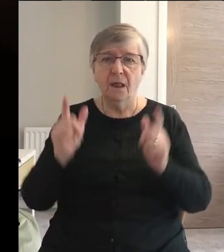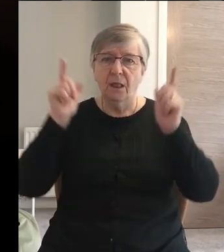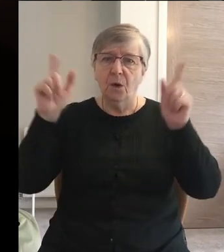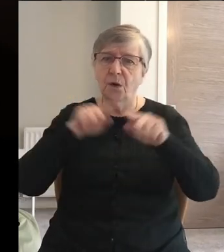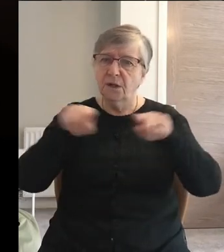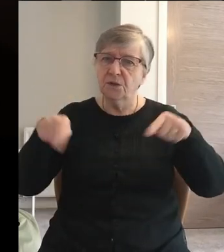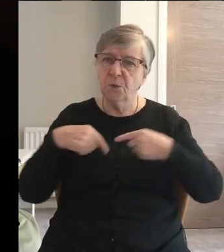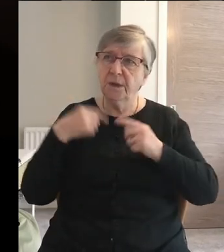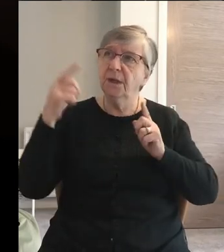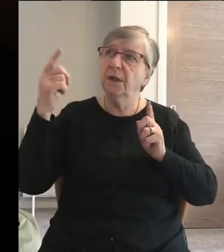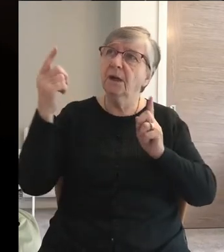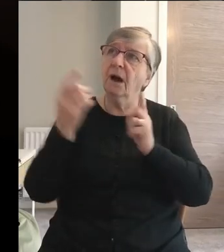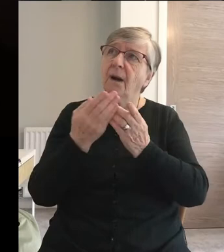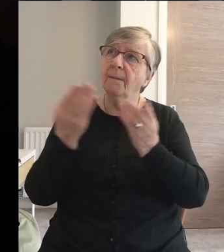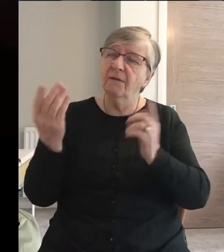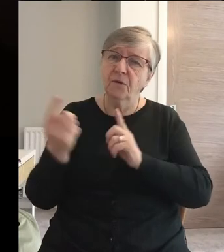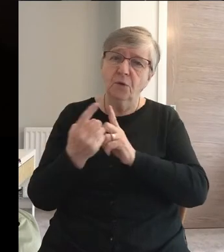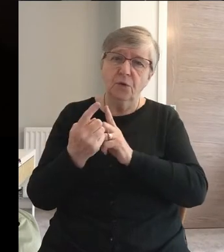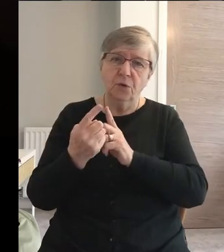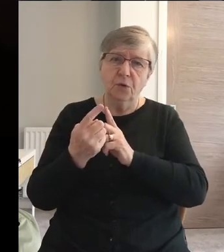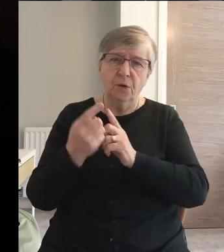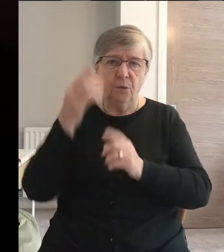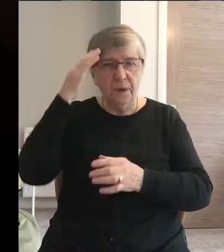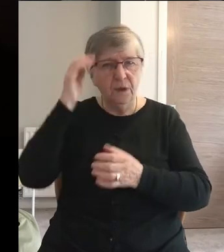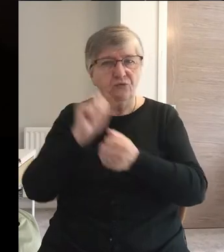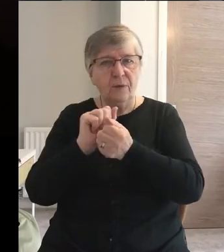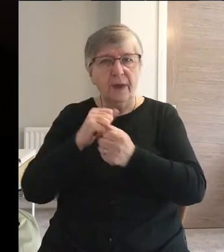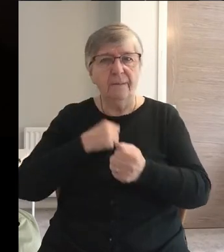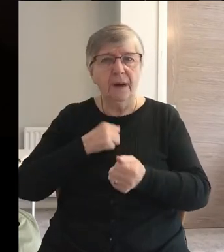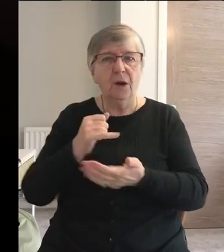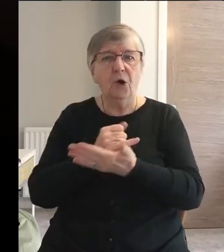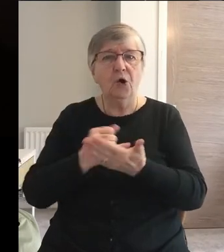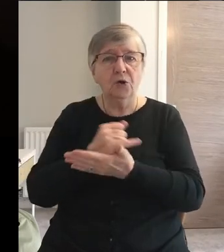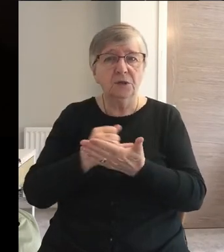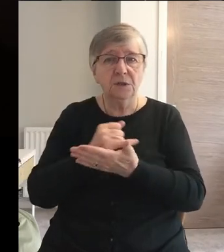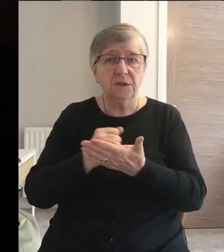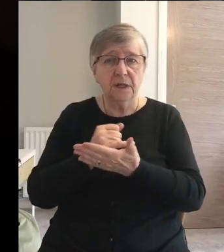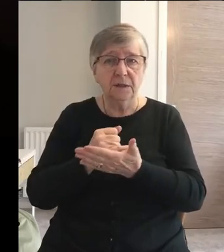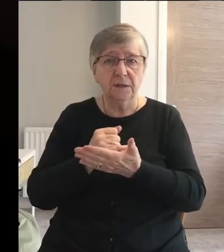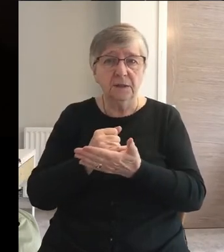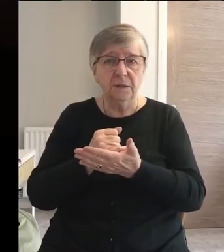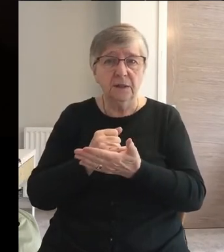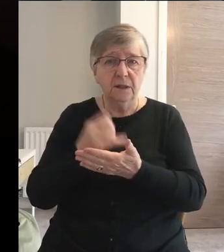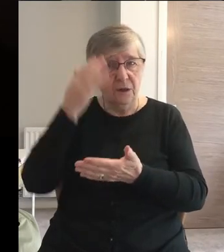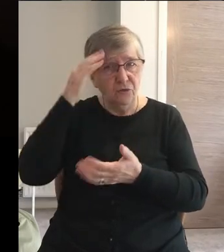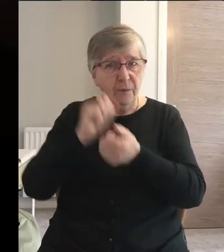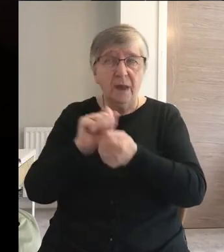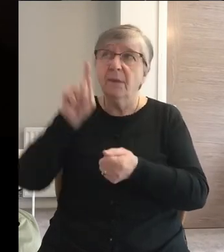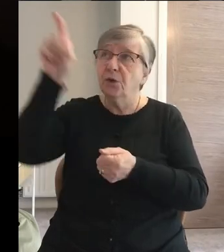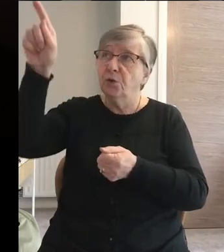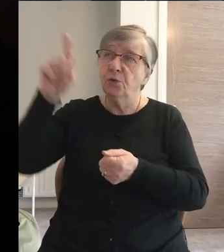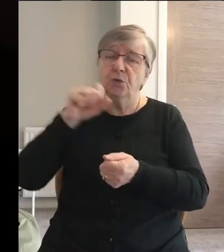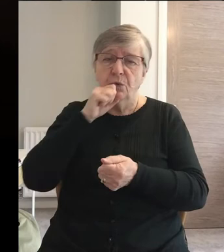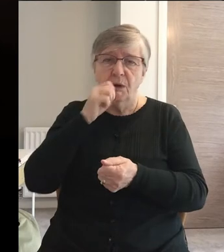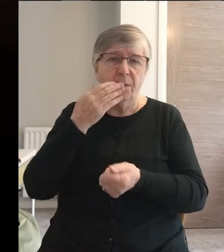Lord, as we come before you, we call to mind our sin and the presence of you, a pardoning God.